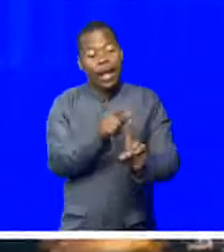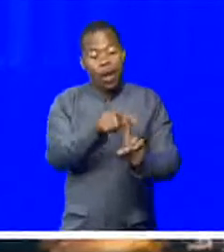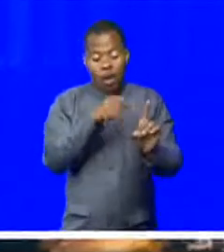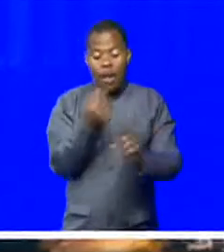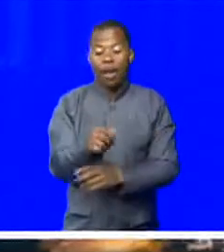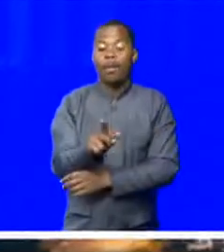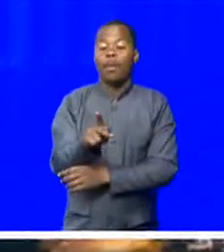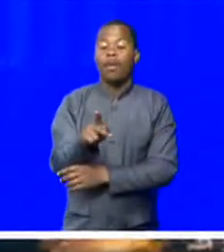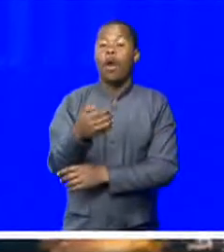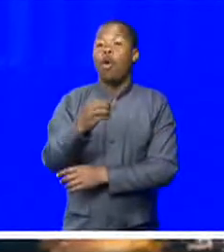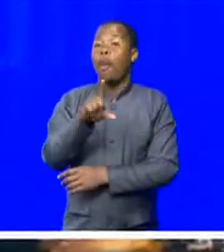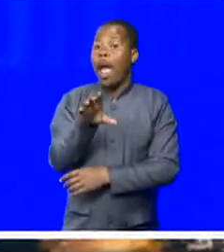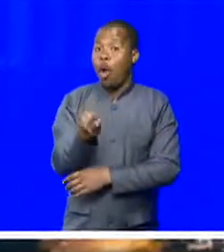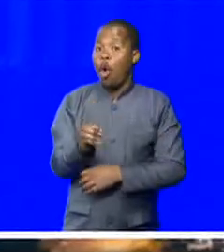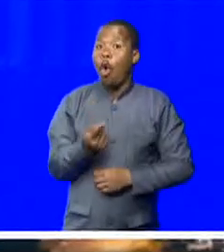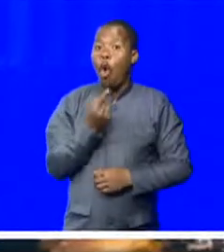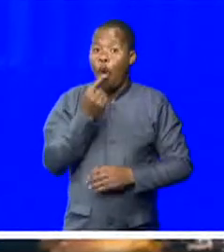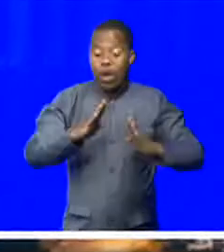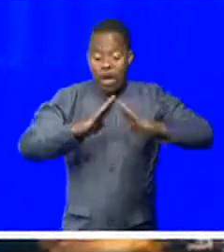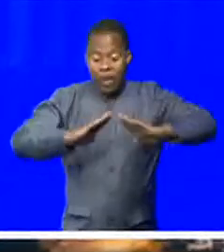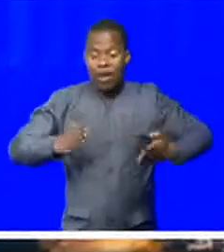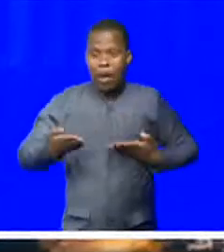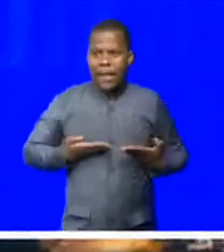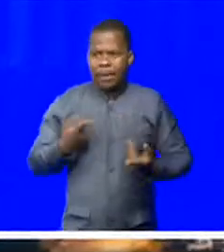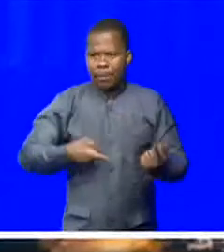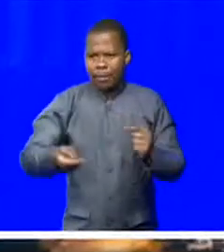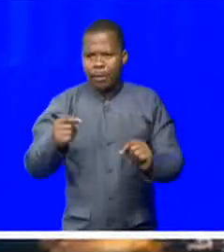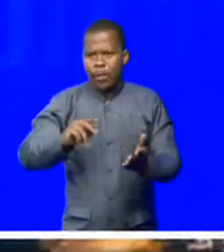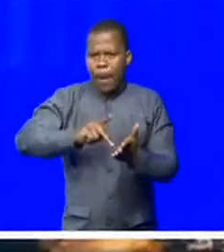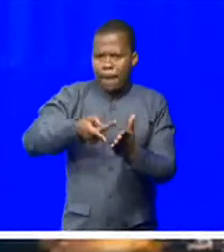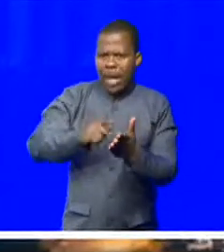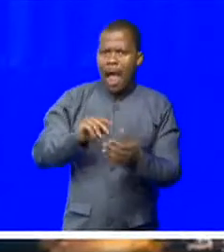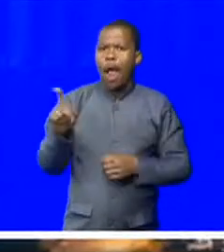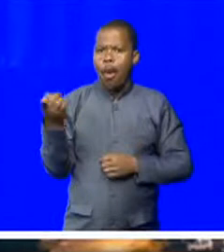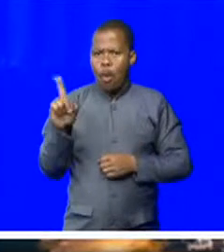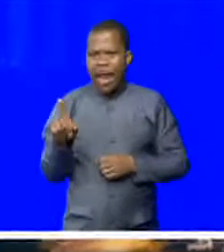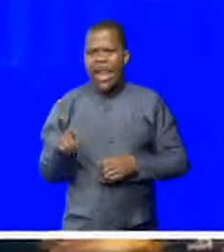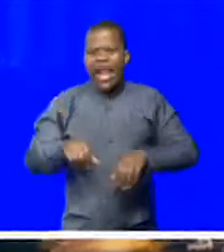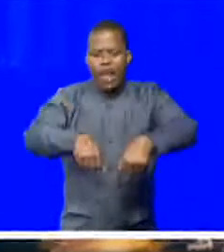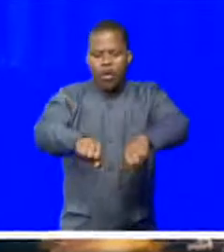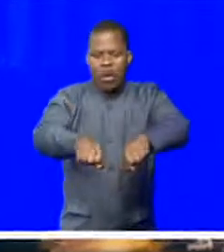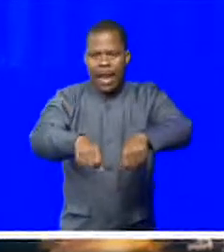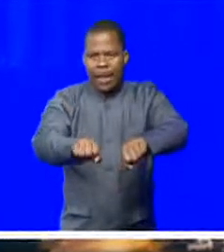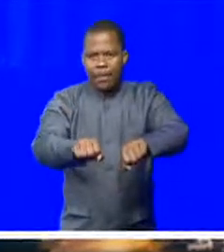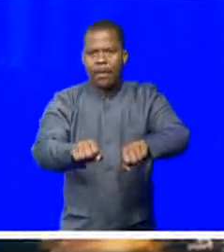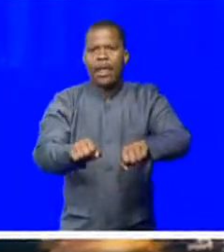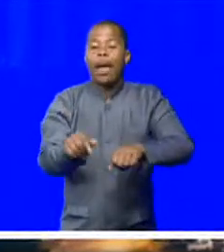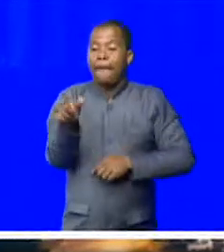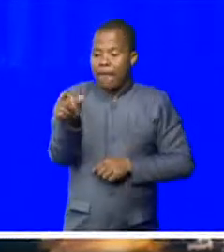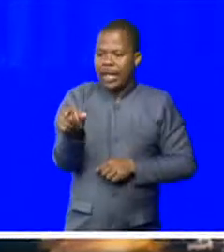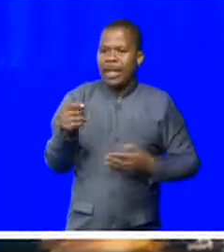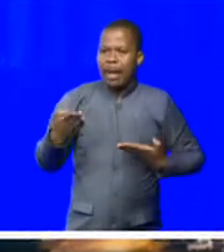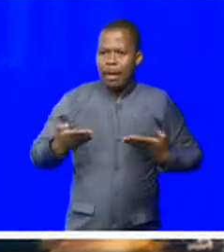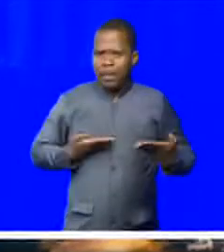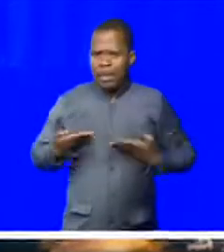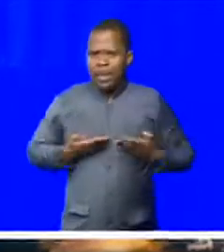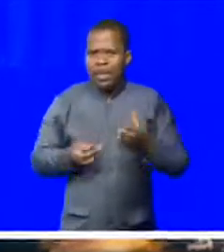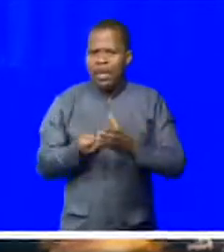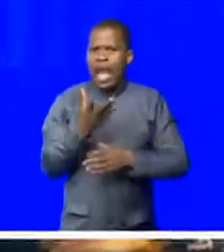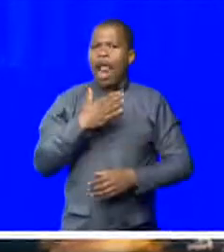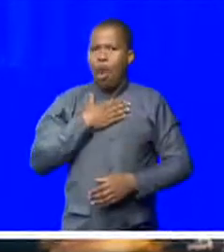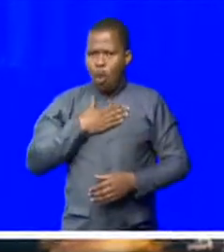Khumalo, says the ministry is working on setting up business services at Inkundla centers. The minister has been speaking when closing